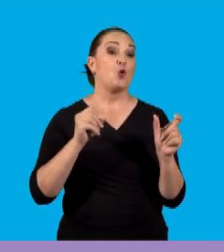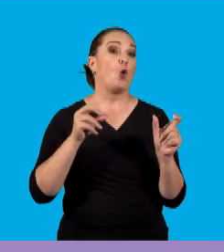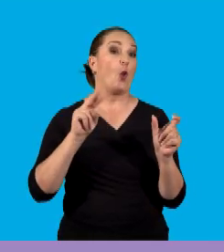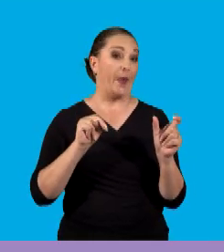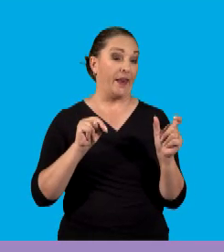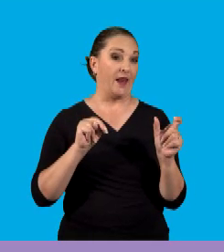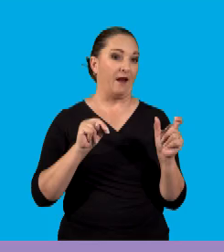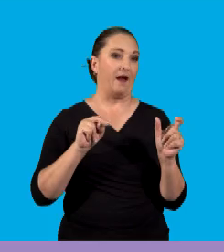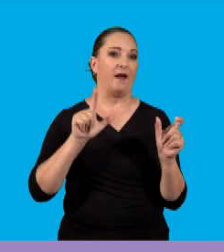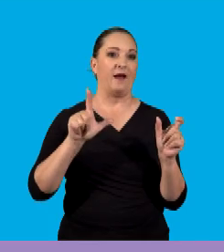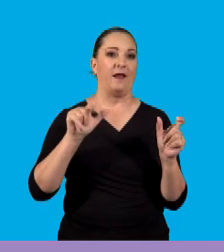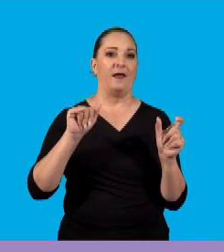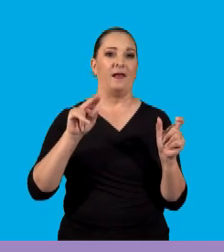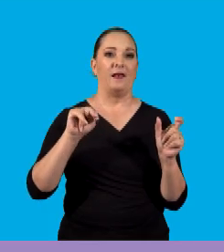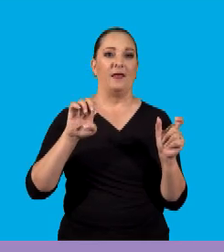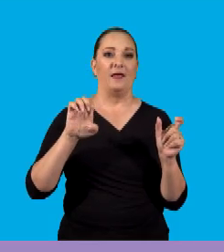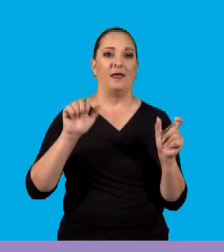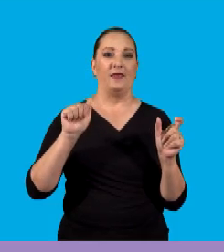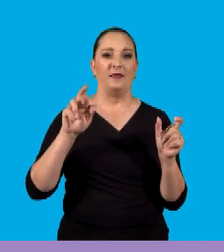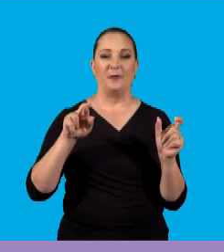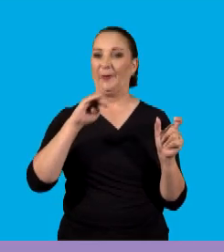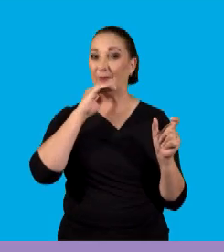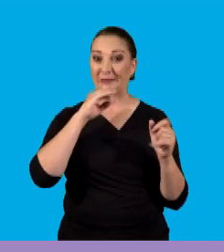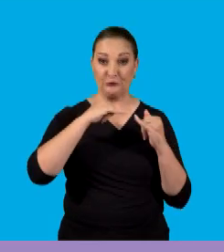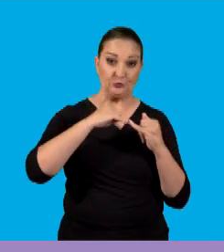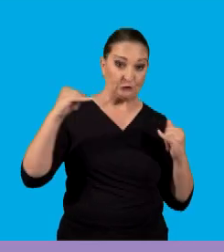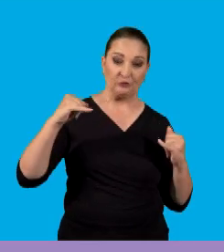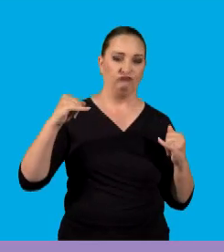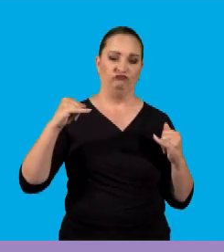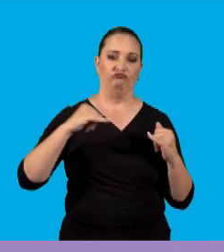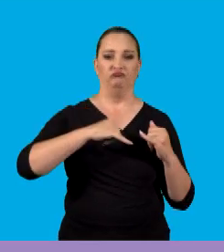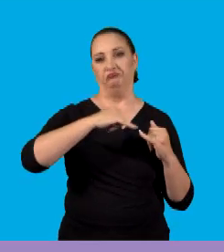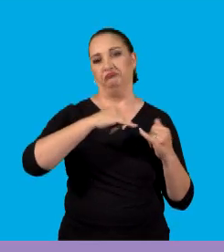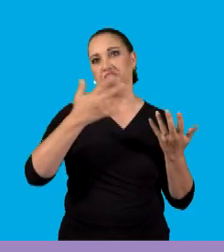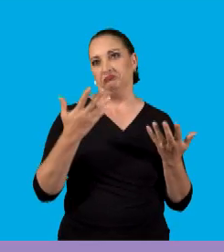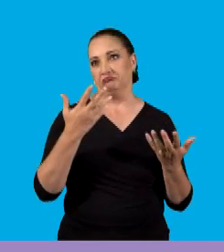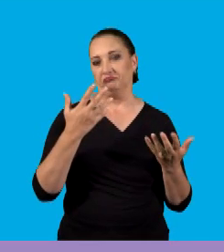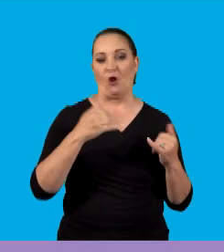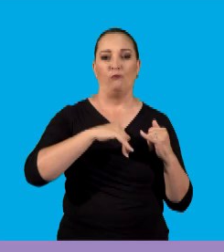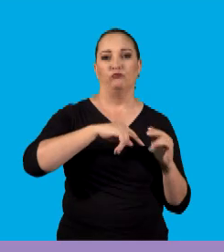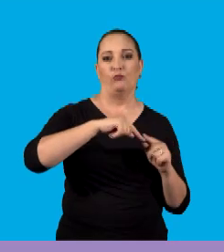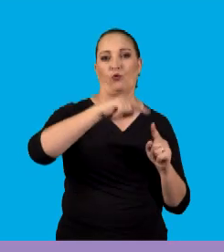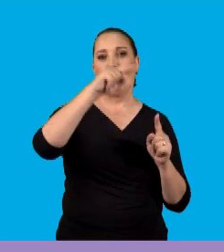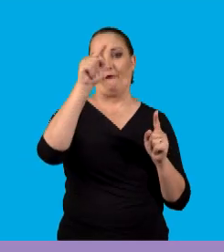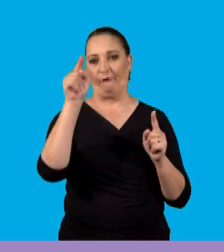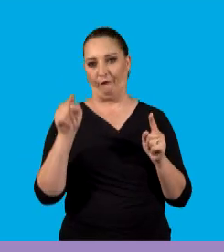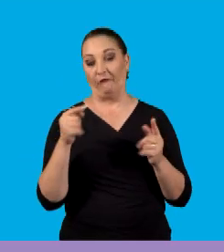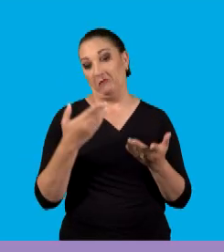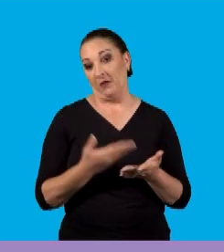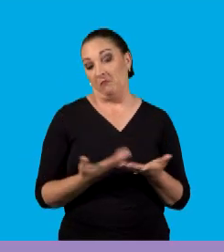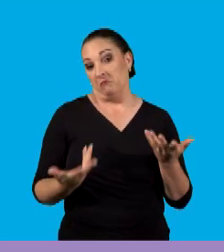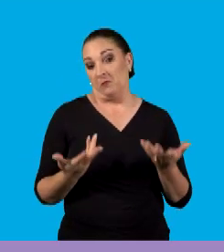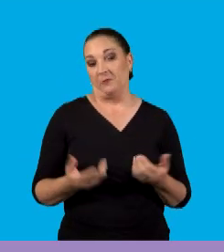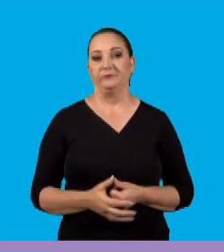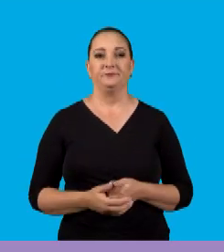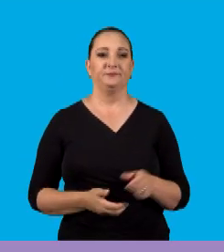about nonlinear? Nonlinear, that is a graph that is not straight. So this could be